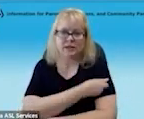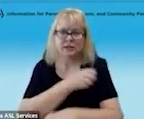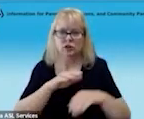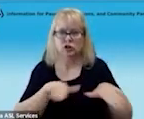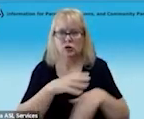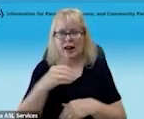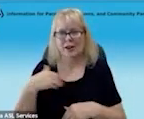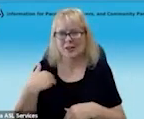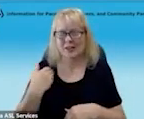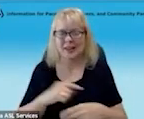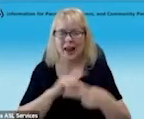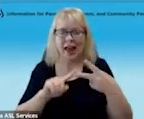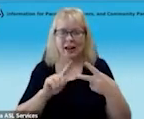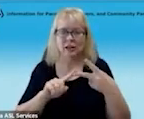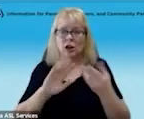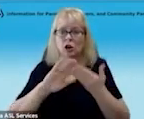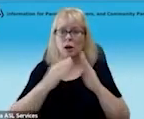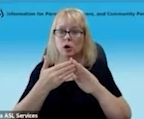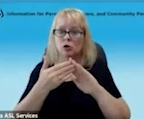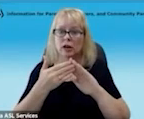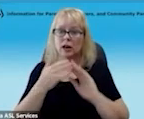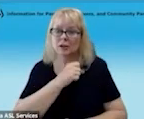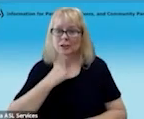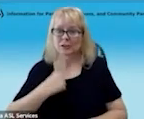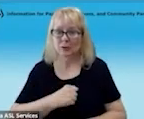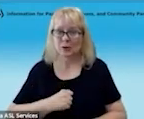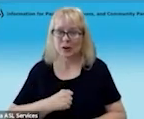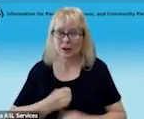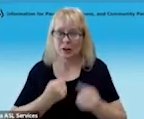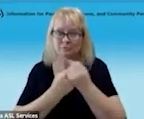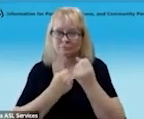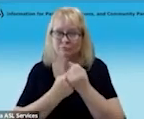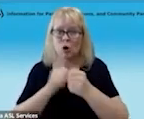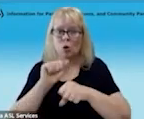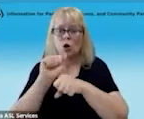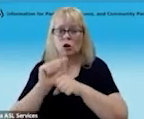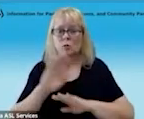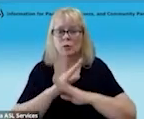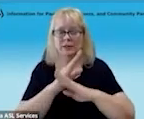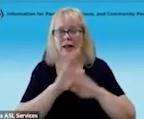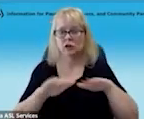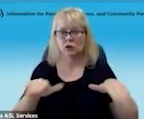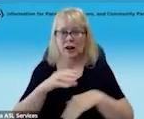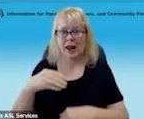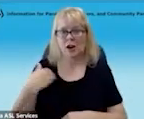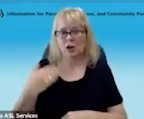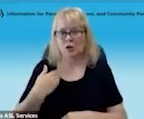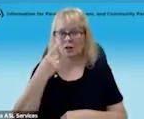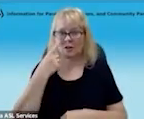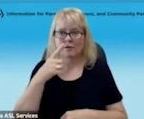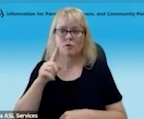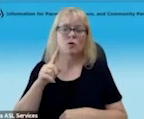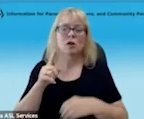a superhero, learn and act on COVID-19 vaccination for children and youth. Panel two,